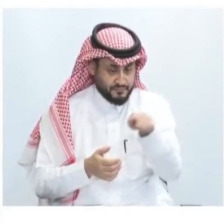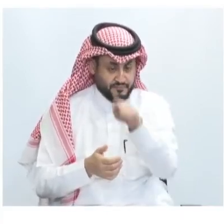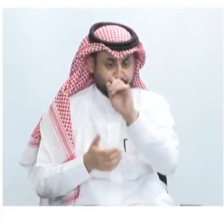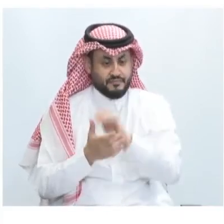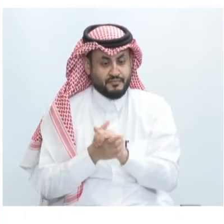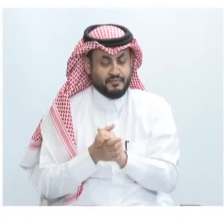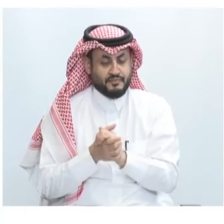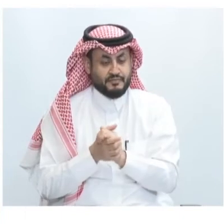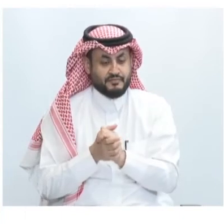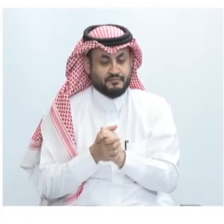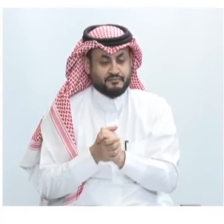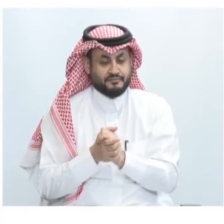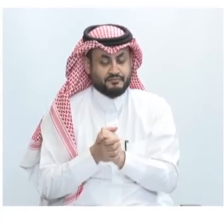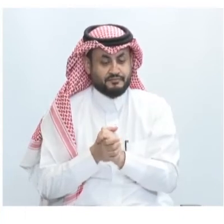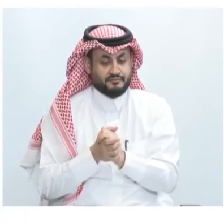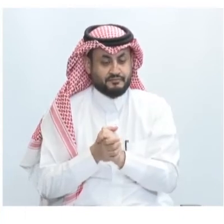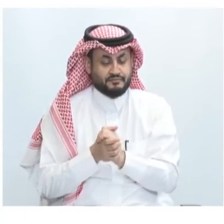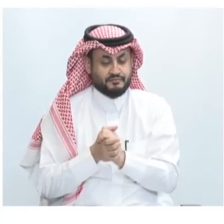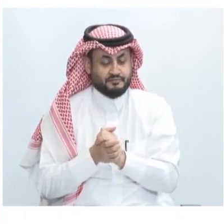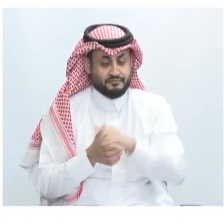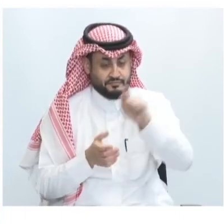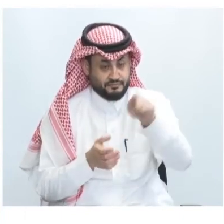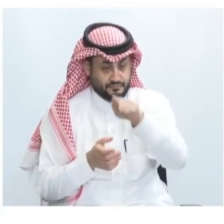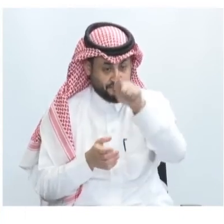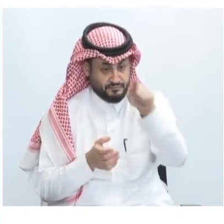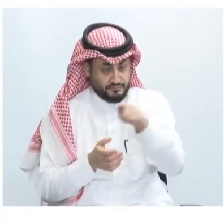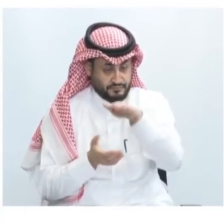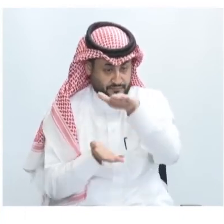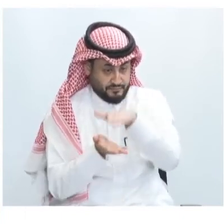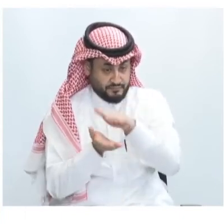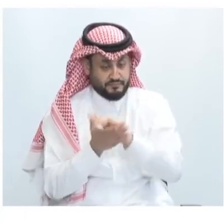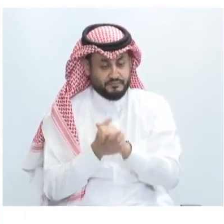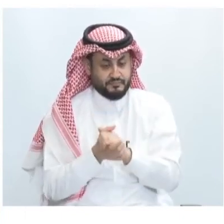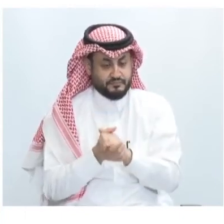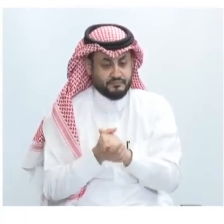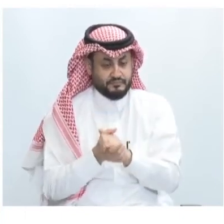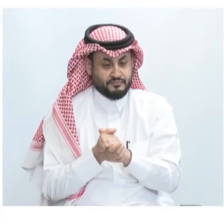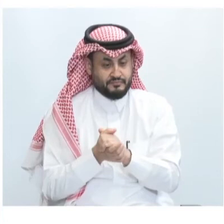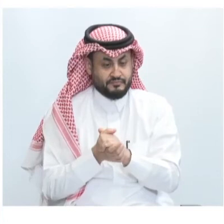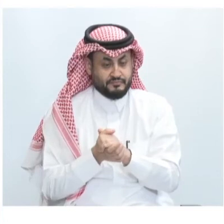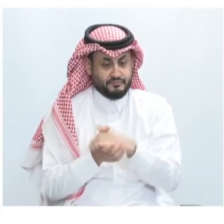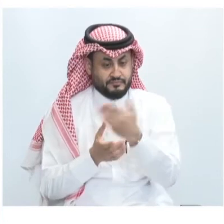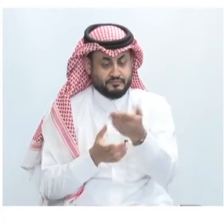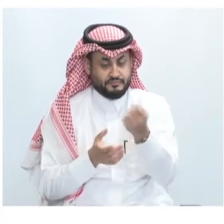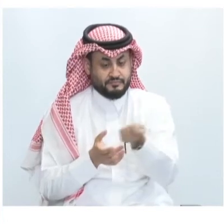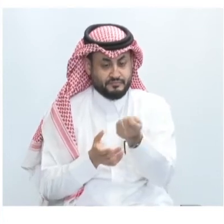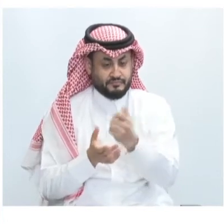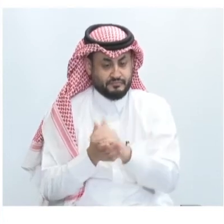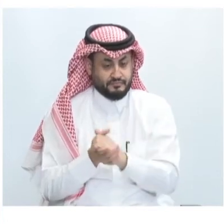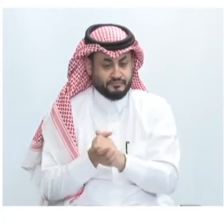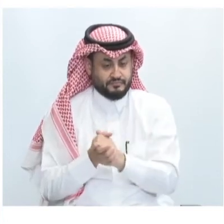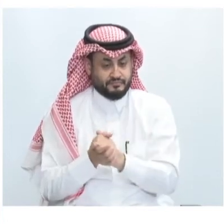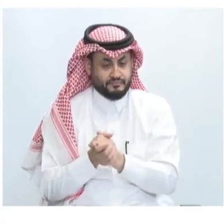then go down like this. So this is the letter E in small form. Okay, now let's write it here.